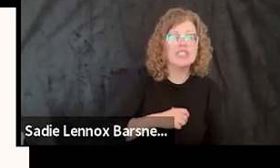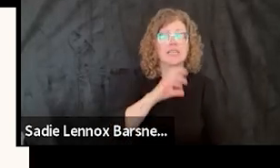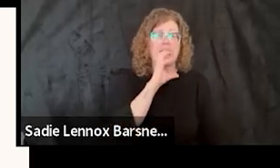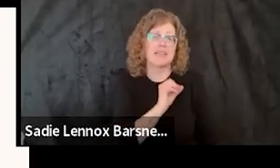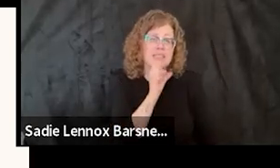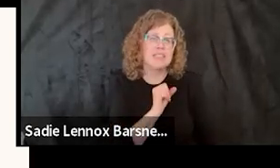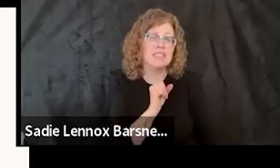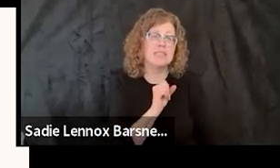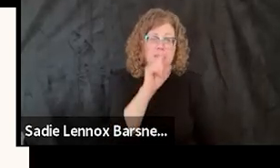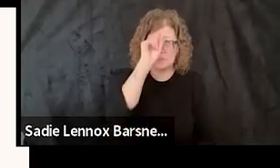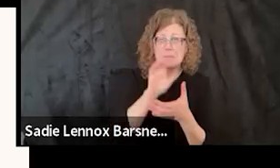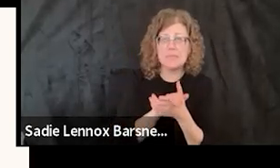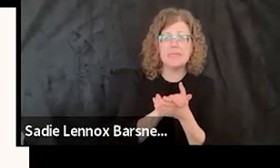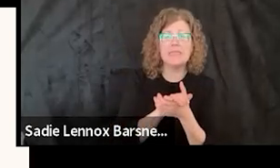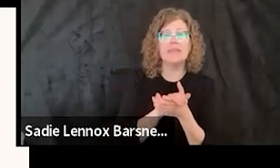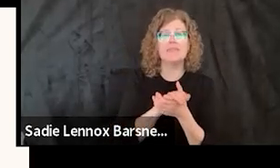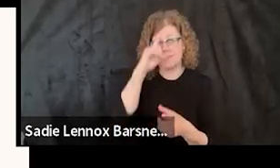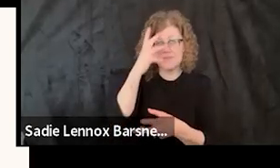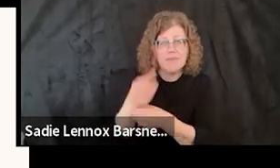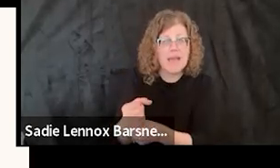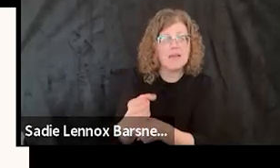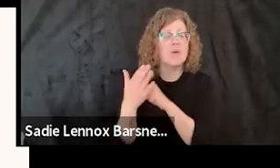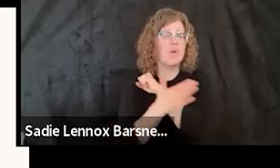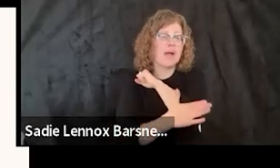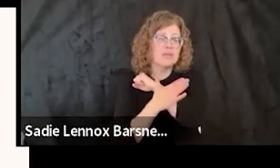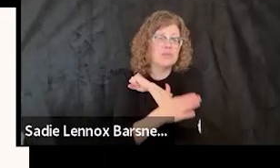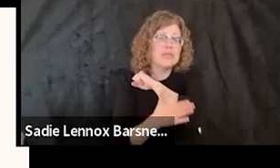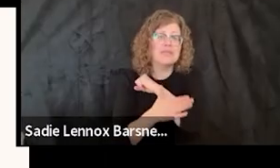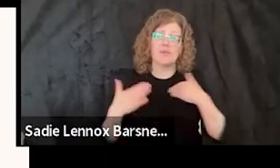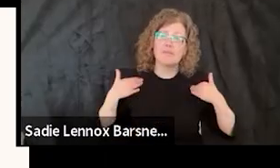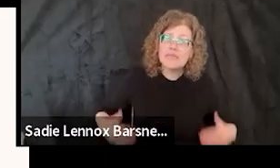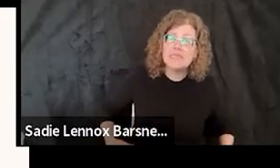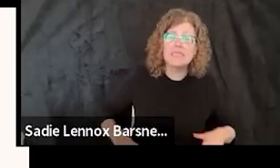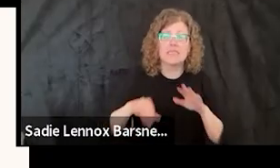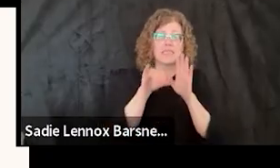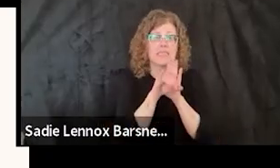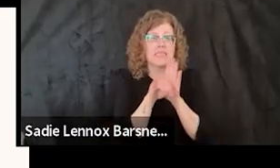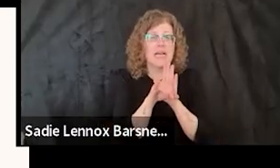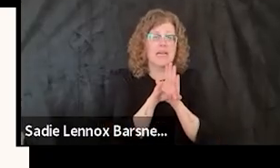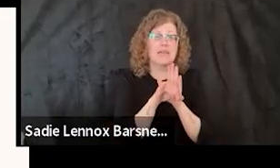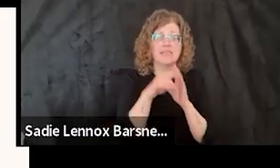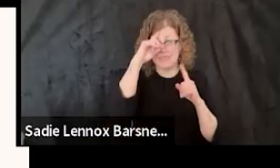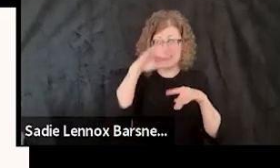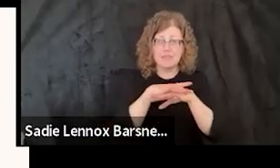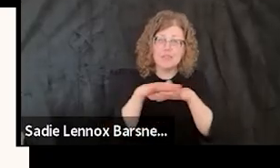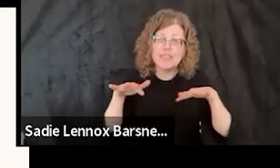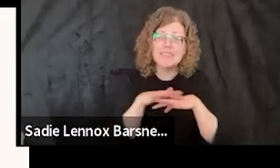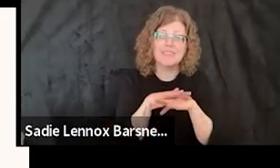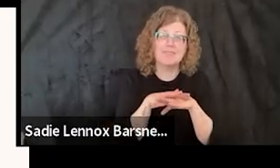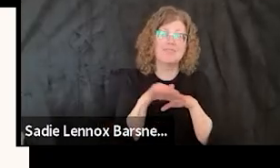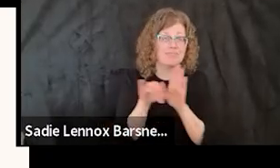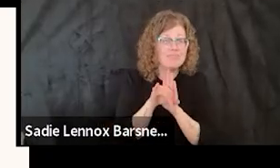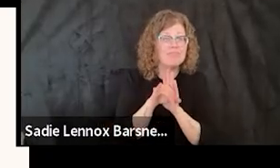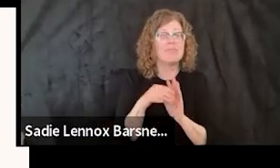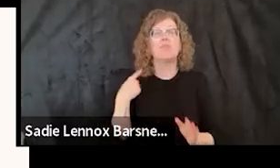nation, physical and neurological identities. The volume of applications received will determine the number and